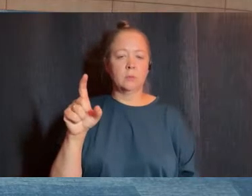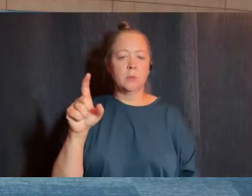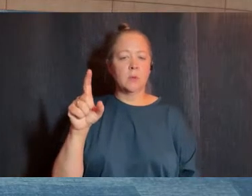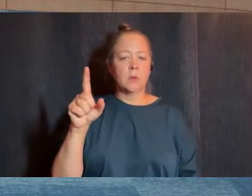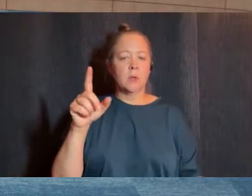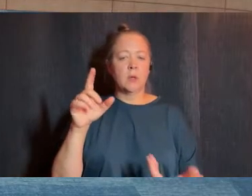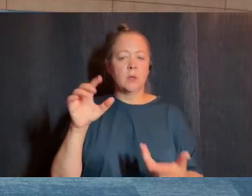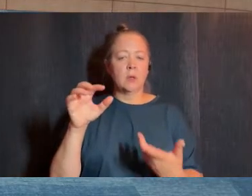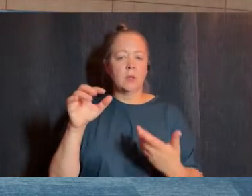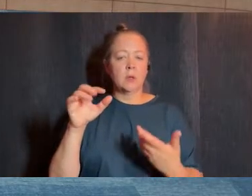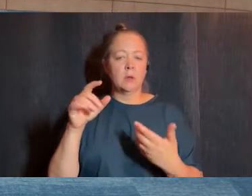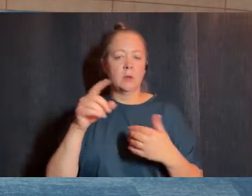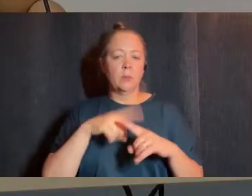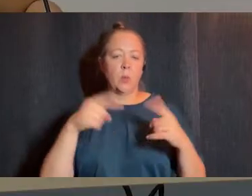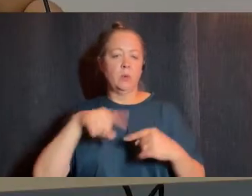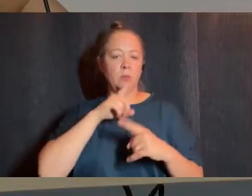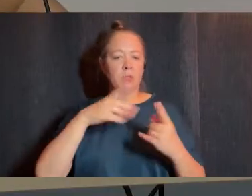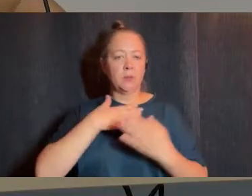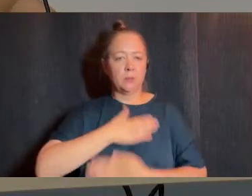dedication.